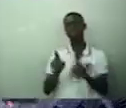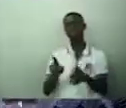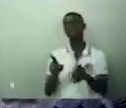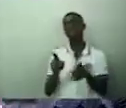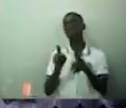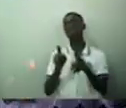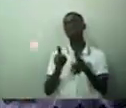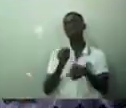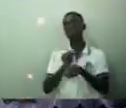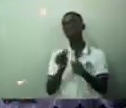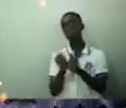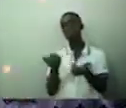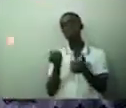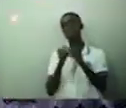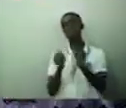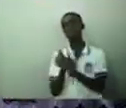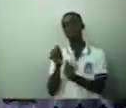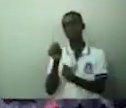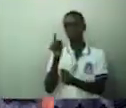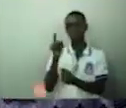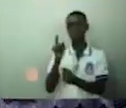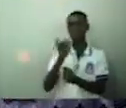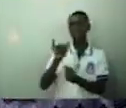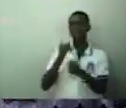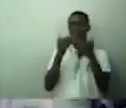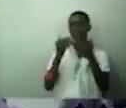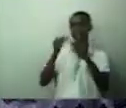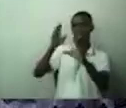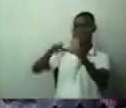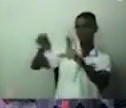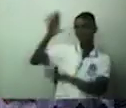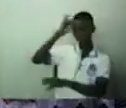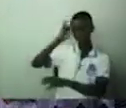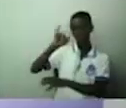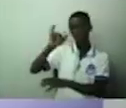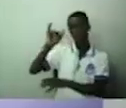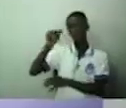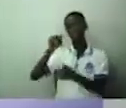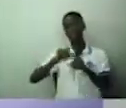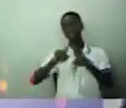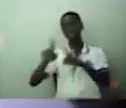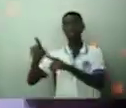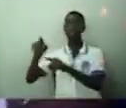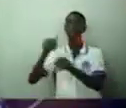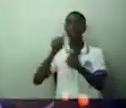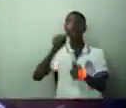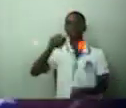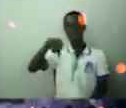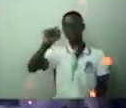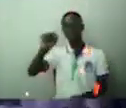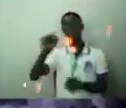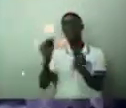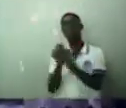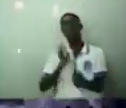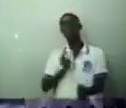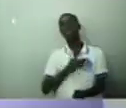And we also want to thank again our chairman and our fathers. And today we are very, very blessed to have our